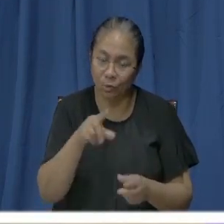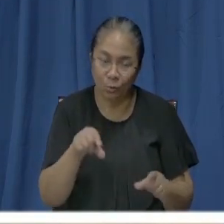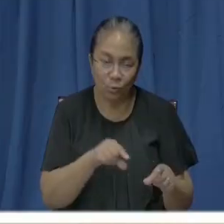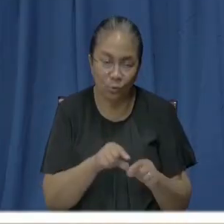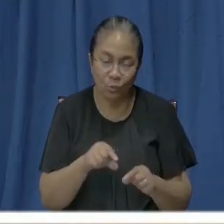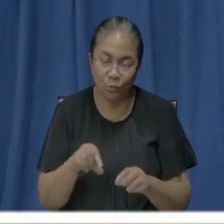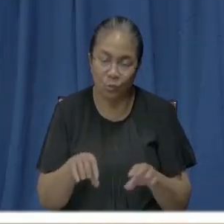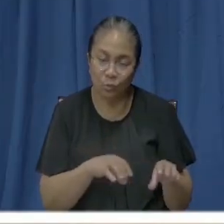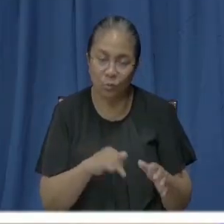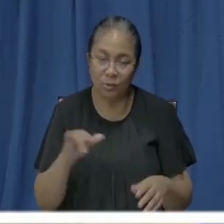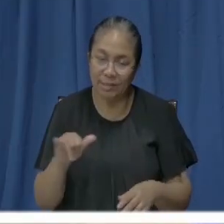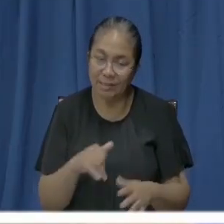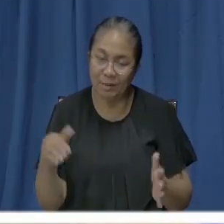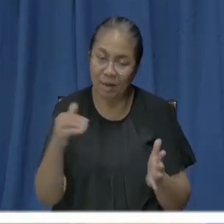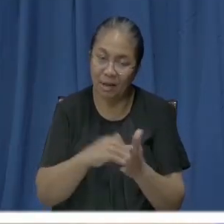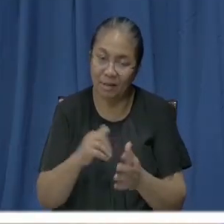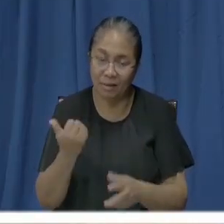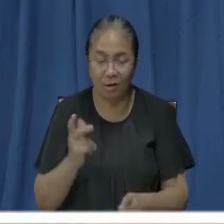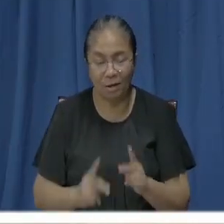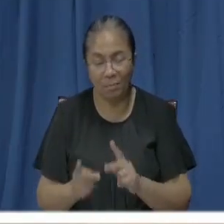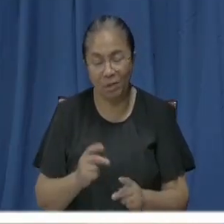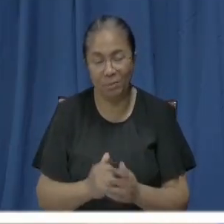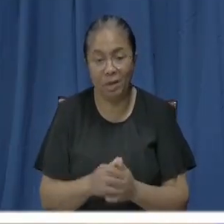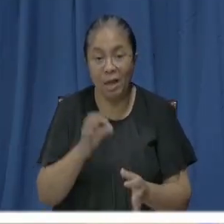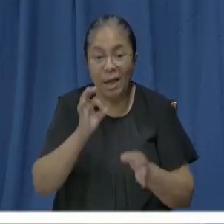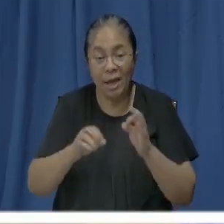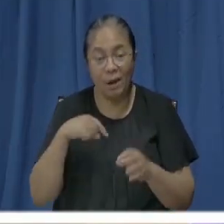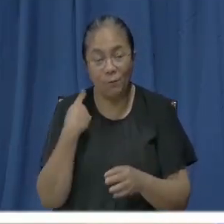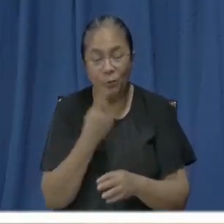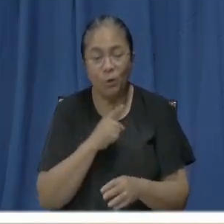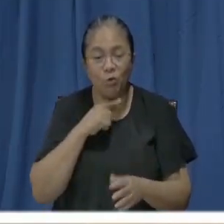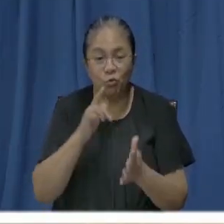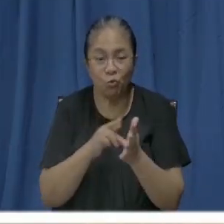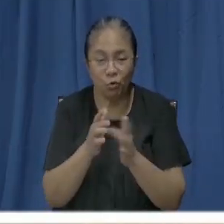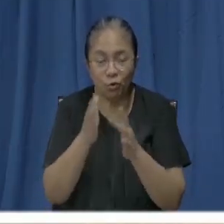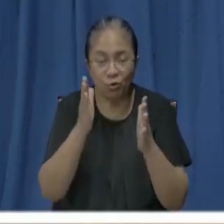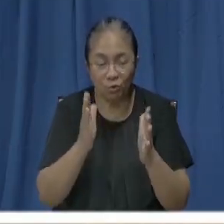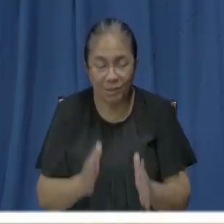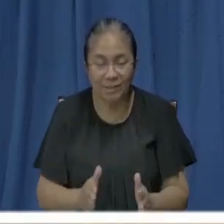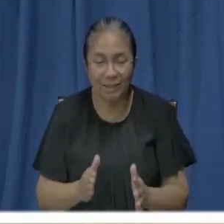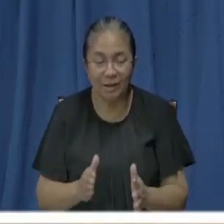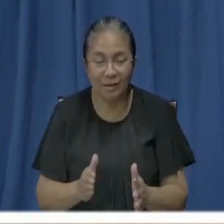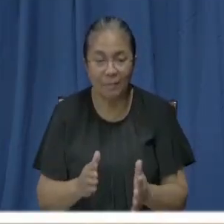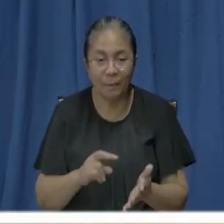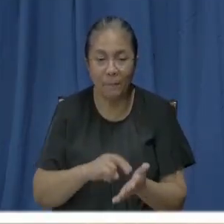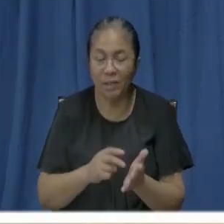And if we're going to live Christianity, do unto others as you would.